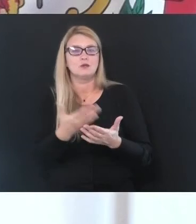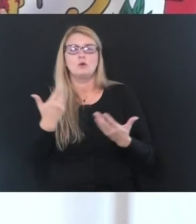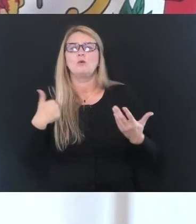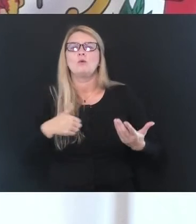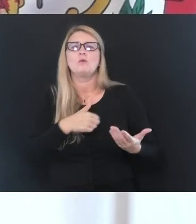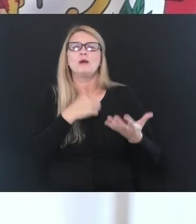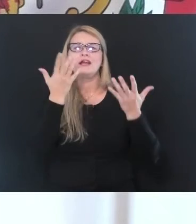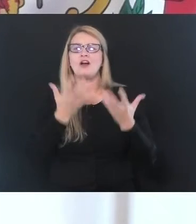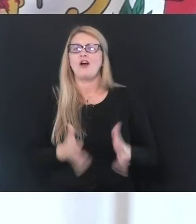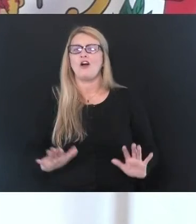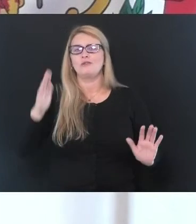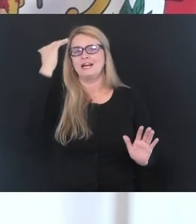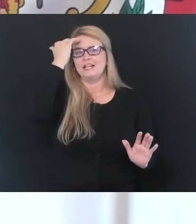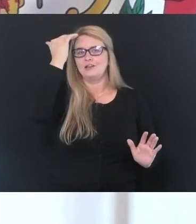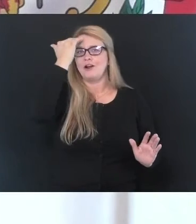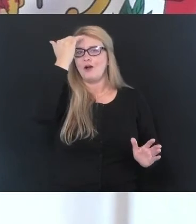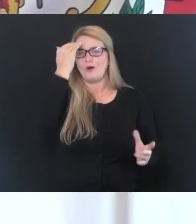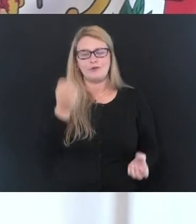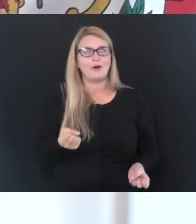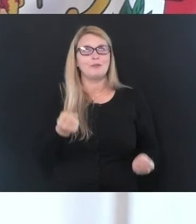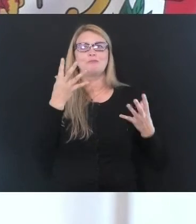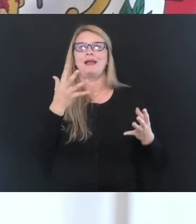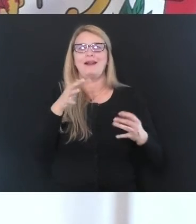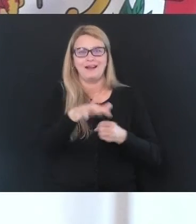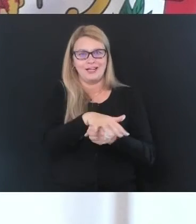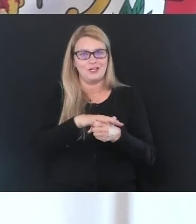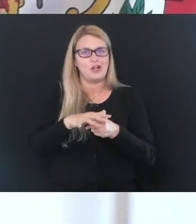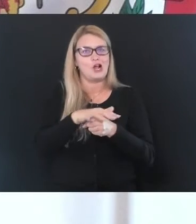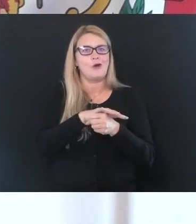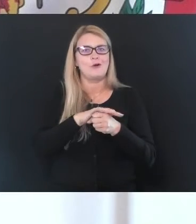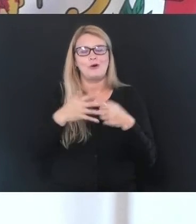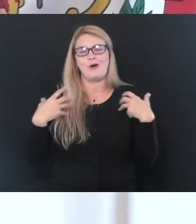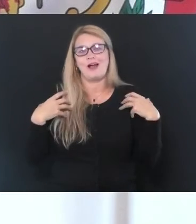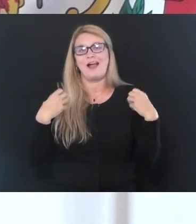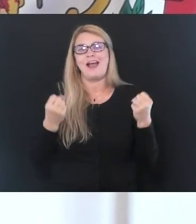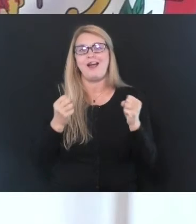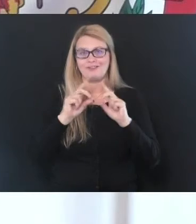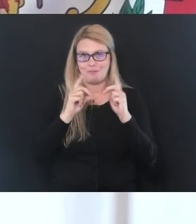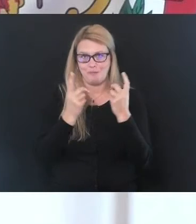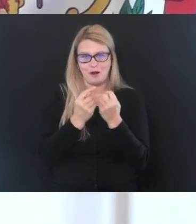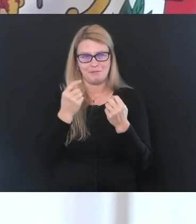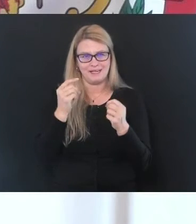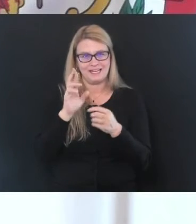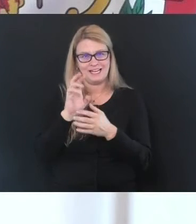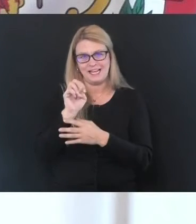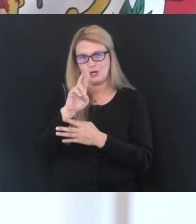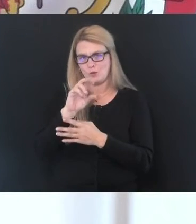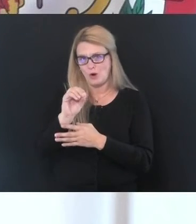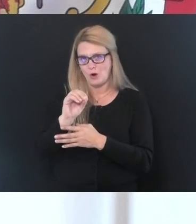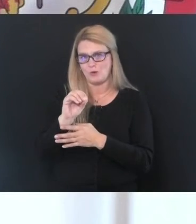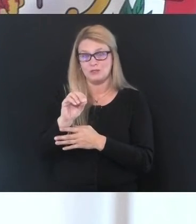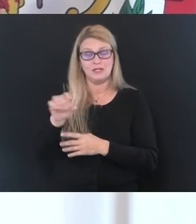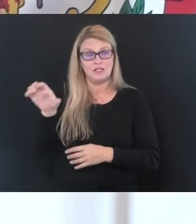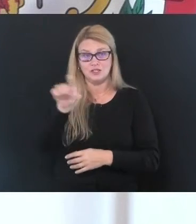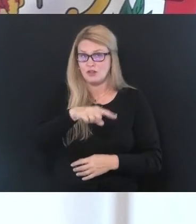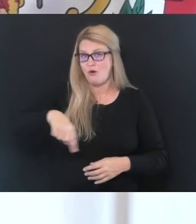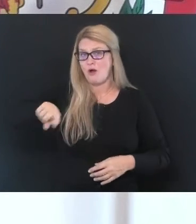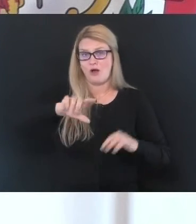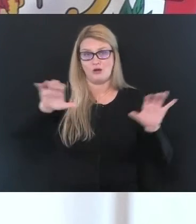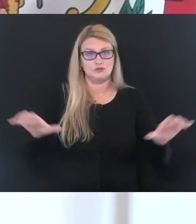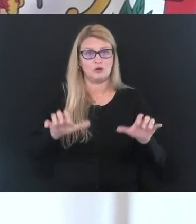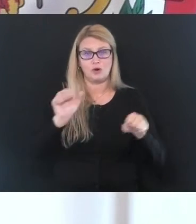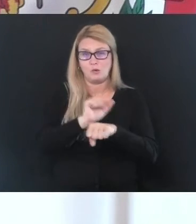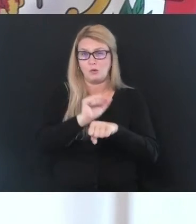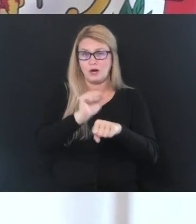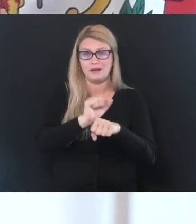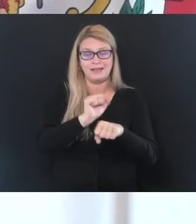know that there are many local health department heroes who are doing similar work and have been working around the clock